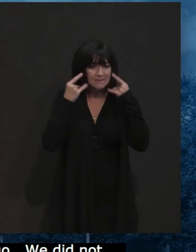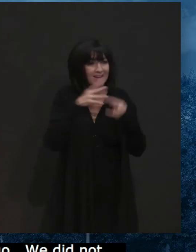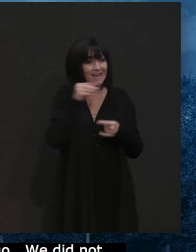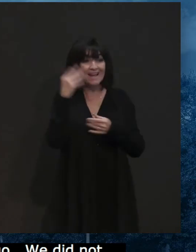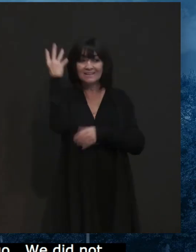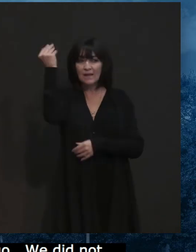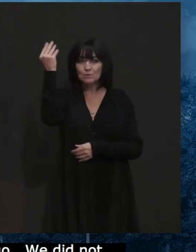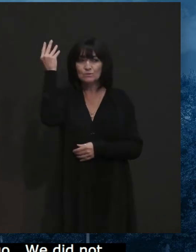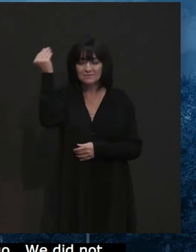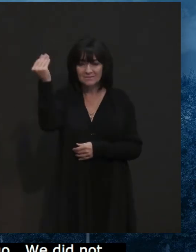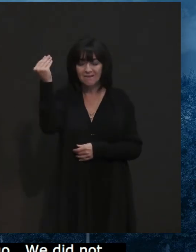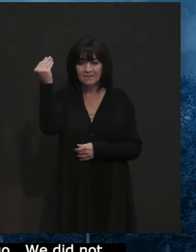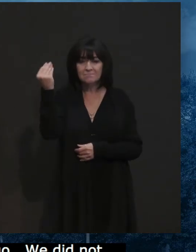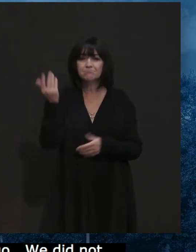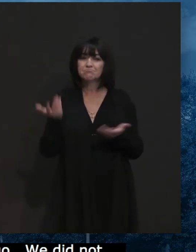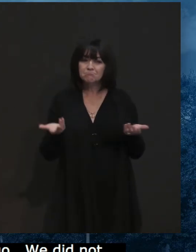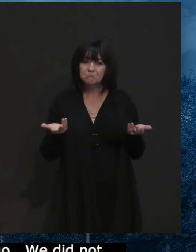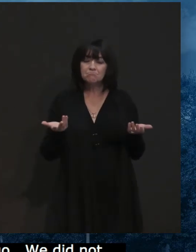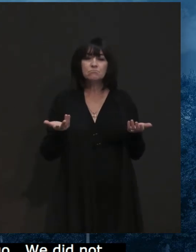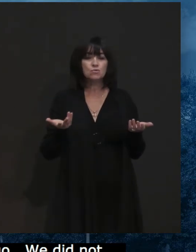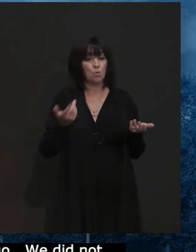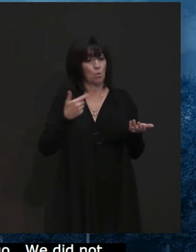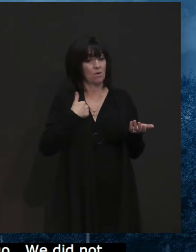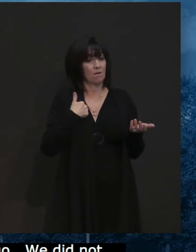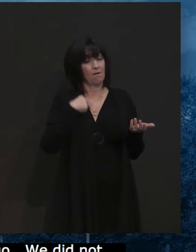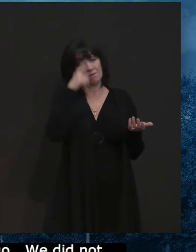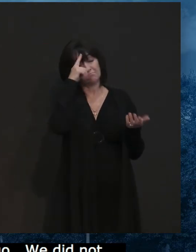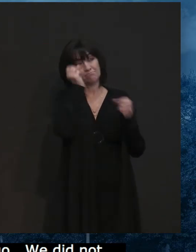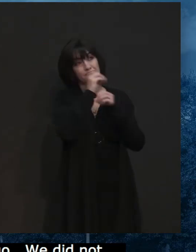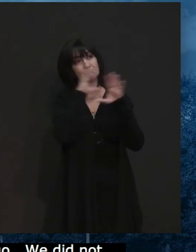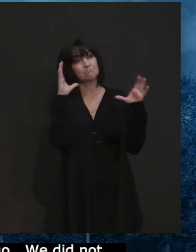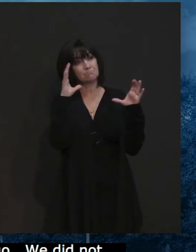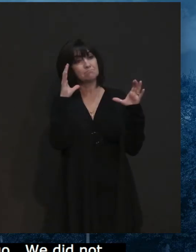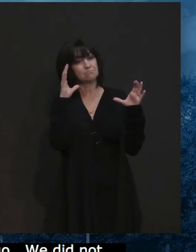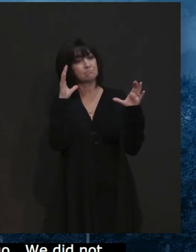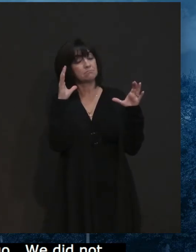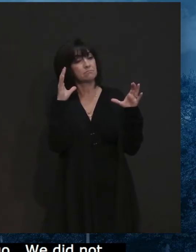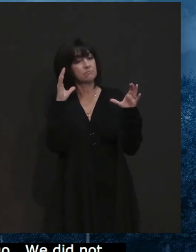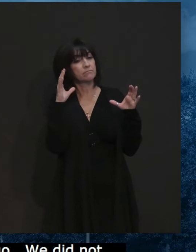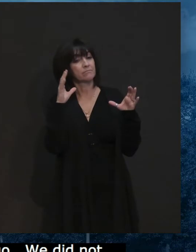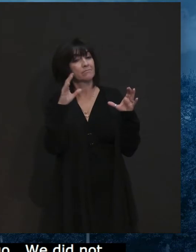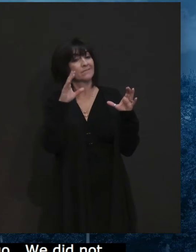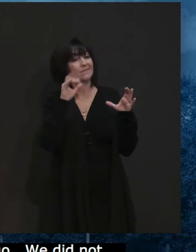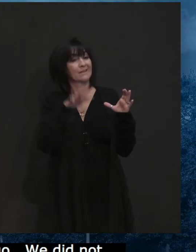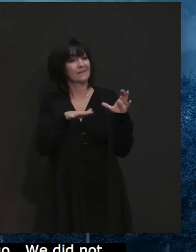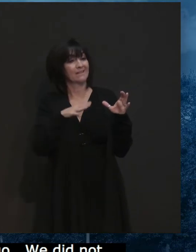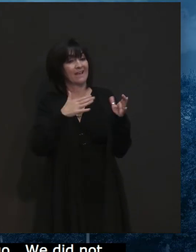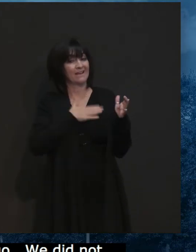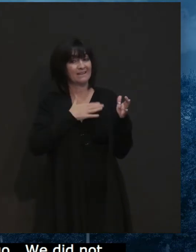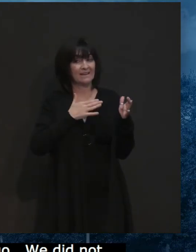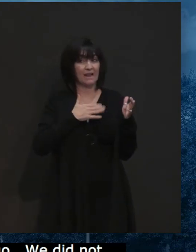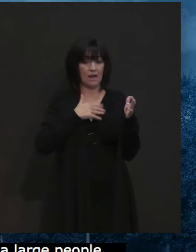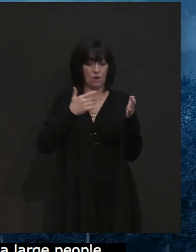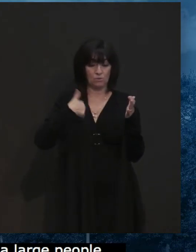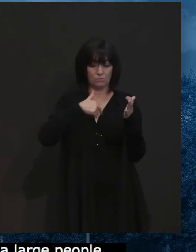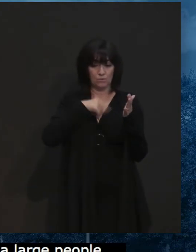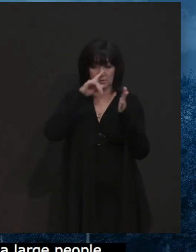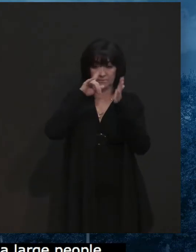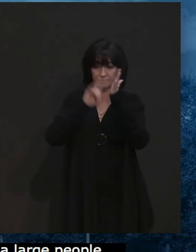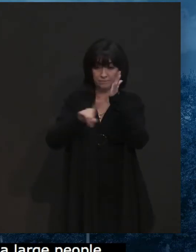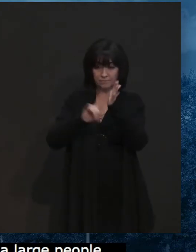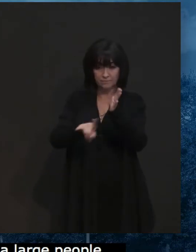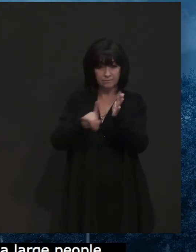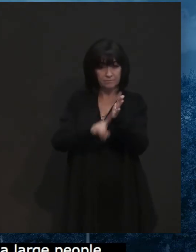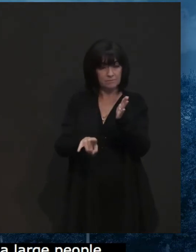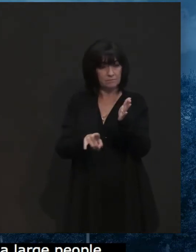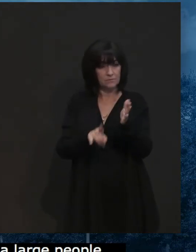outdoors. So, when we are, taking these deep dives into our data right now, it